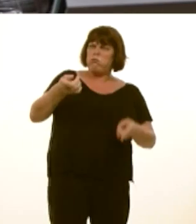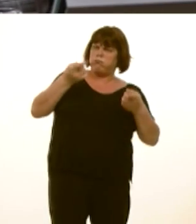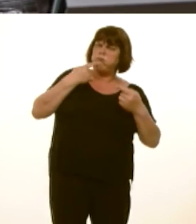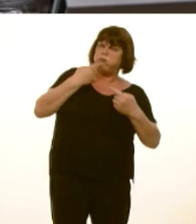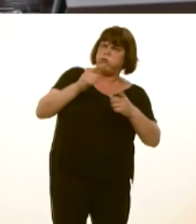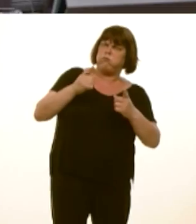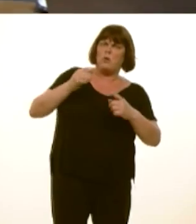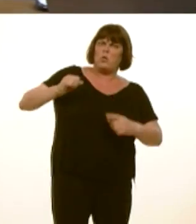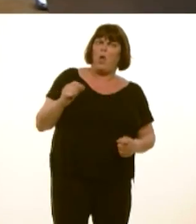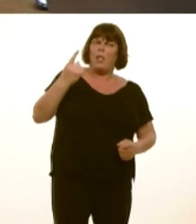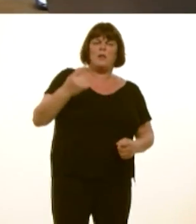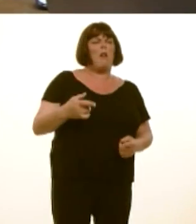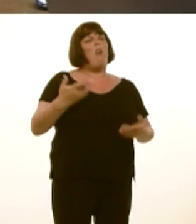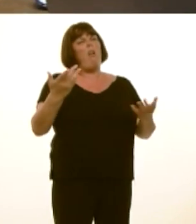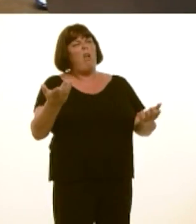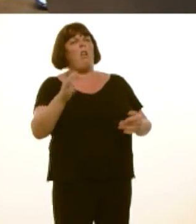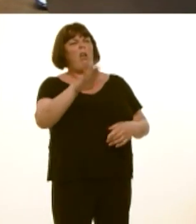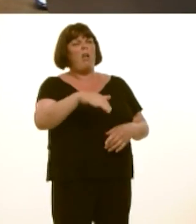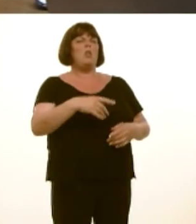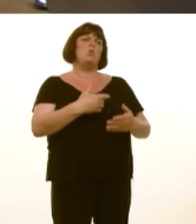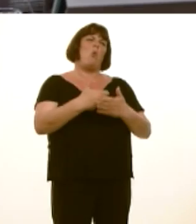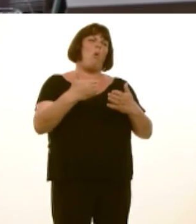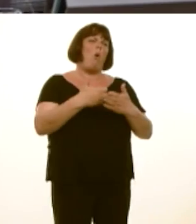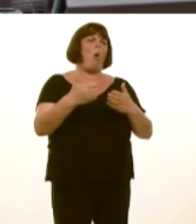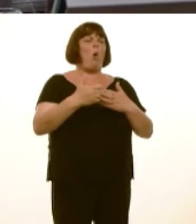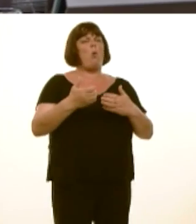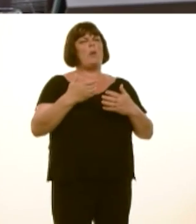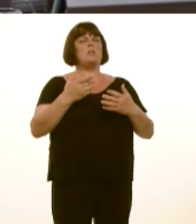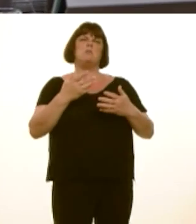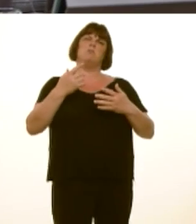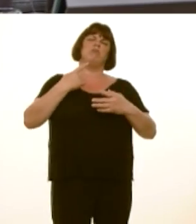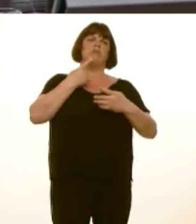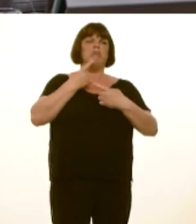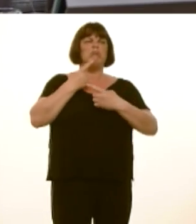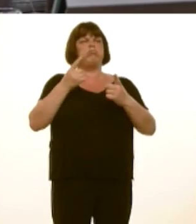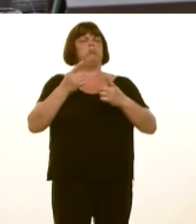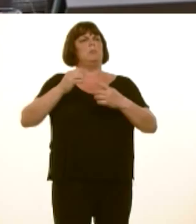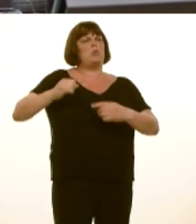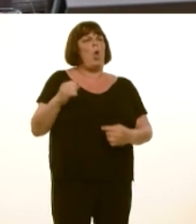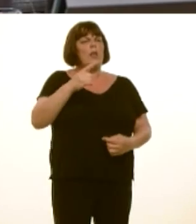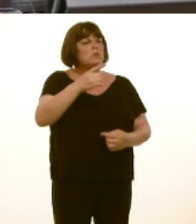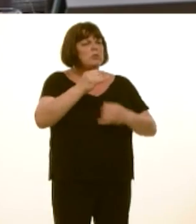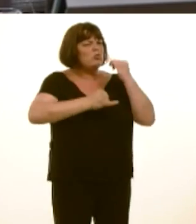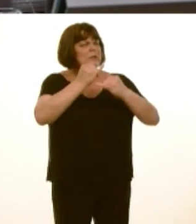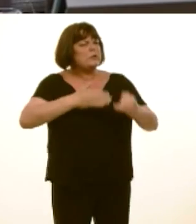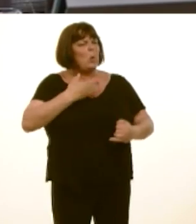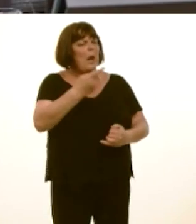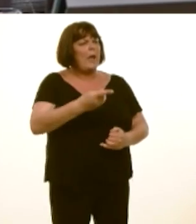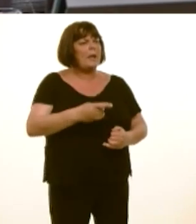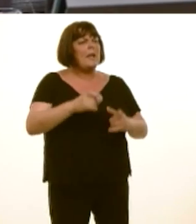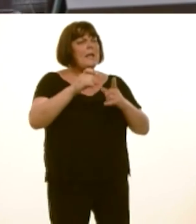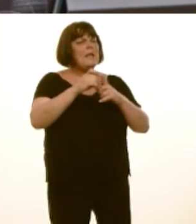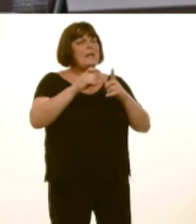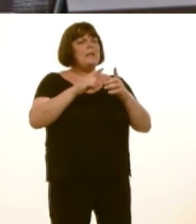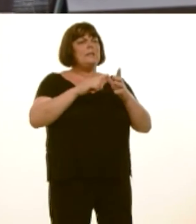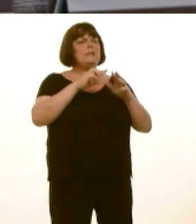Dalilis Thomas on her own benches? She doesn't like to be criticised, does she? There's a streak of intolerance there. Does she not listen to Dalilis Thomas on her